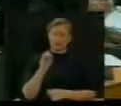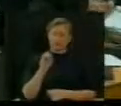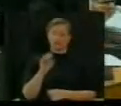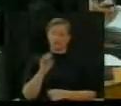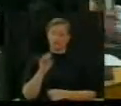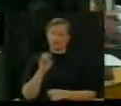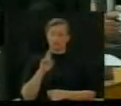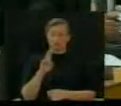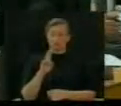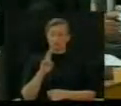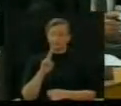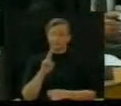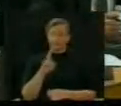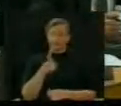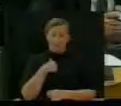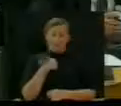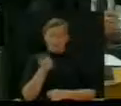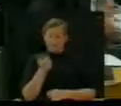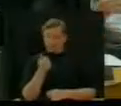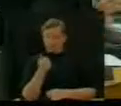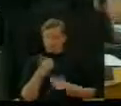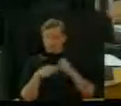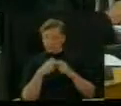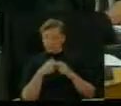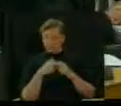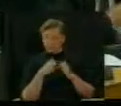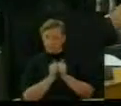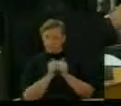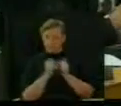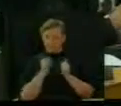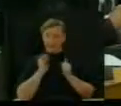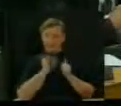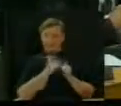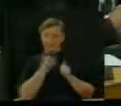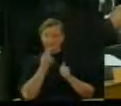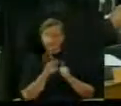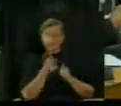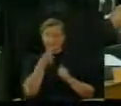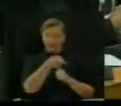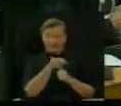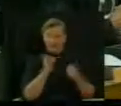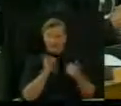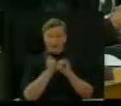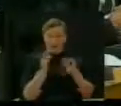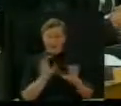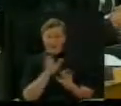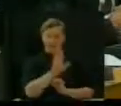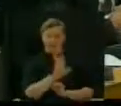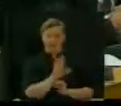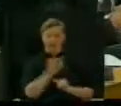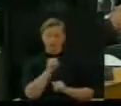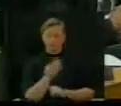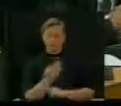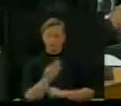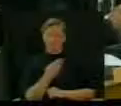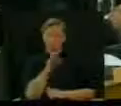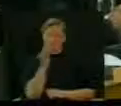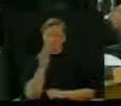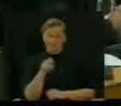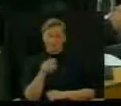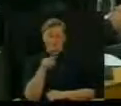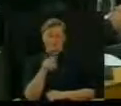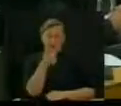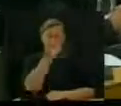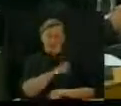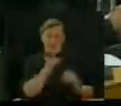prosecutor since we fund some of his budget. He does not feel like he can do that, and I understand that. I just take a little issue with us trying to tell